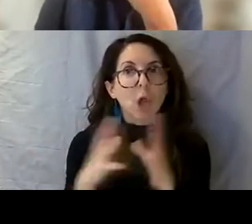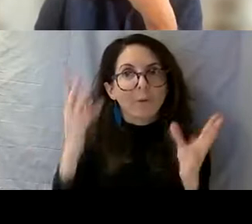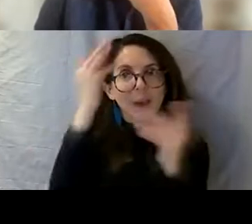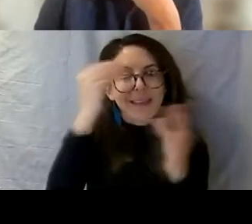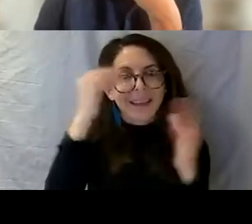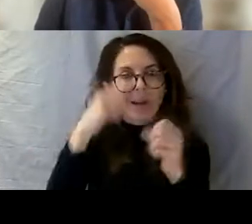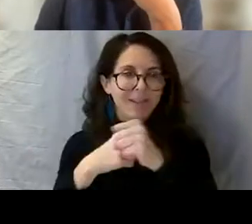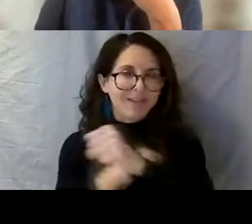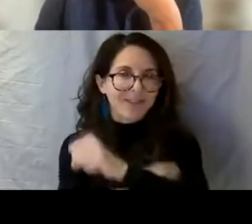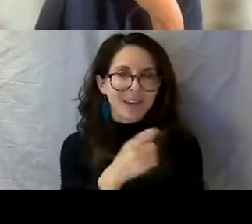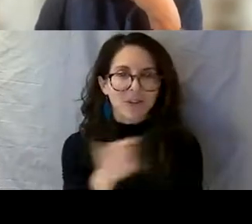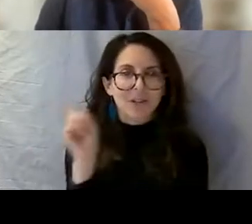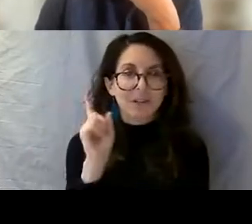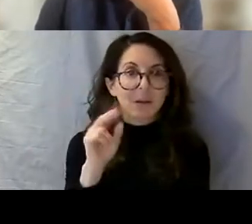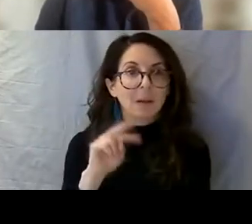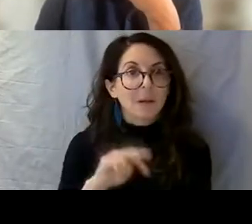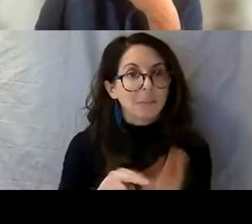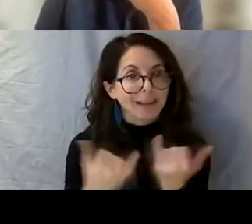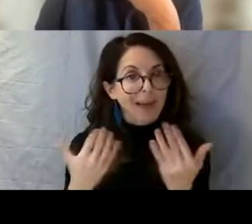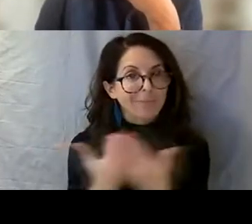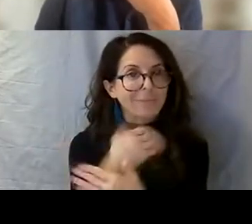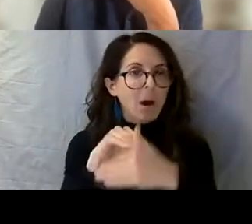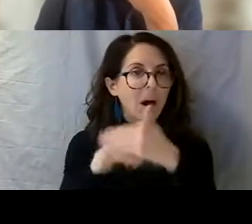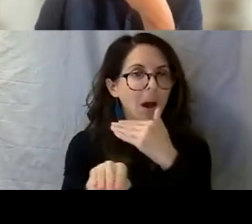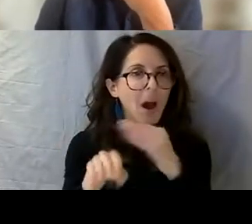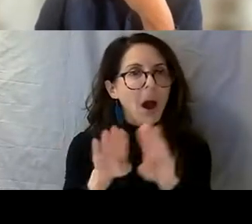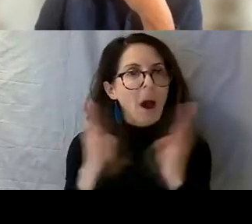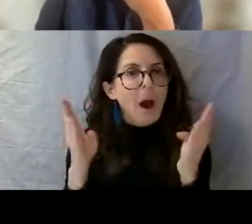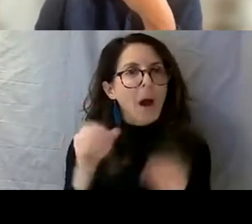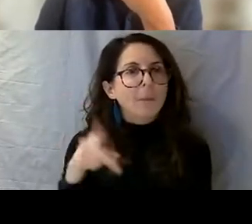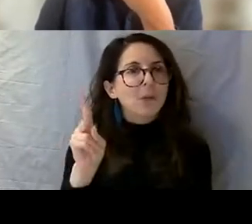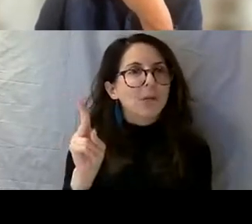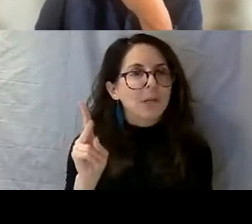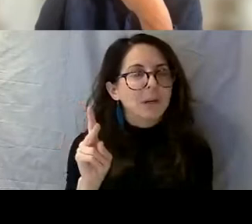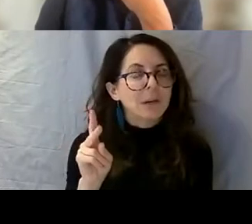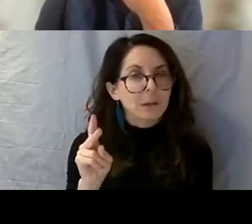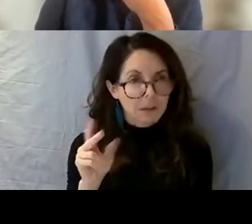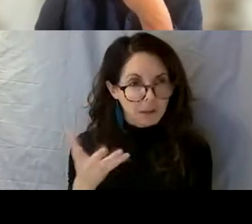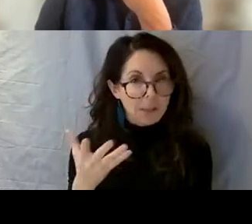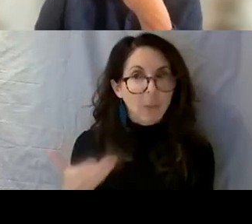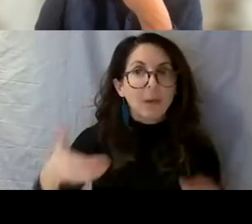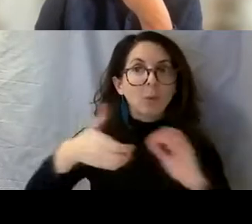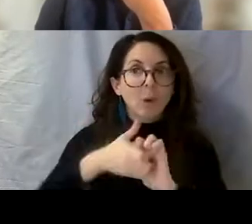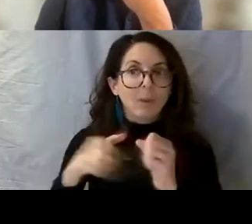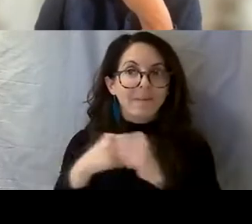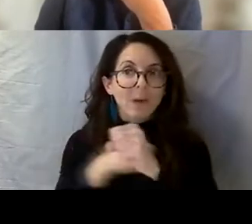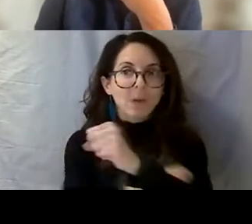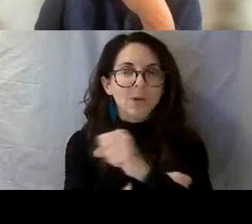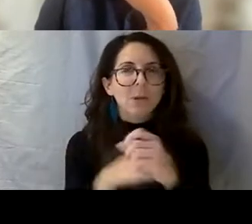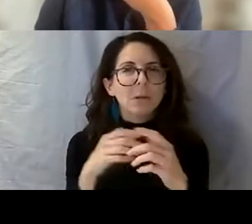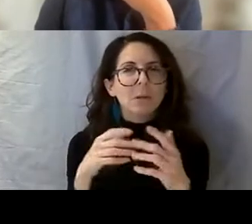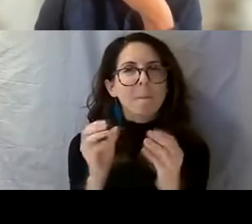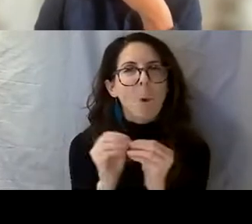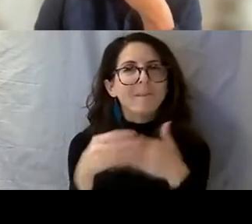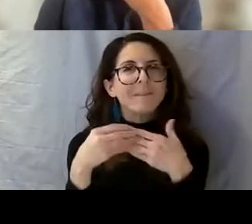does open the door, I think, to being able to work with a foundation in a much more flexible way, you know,